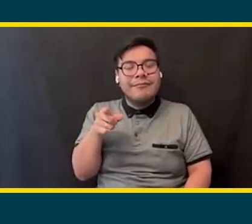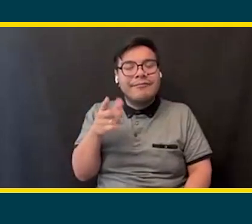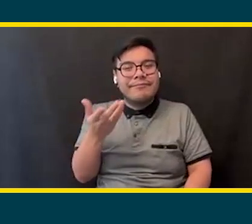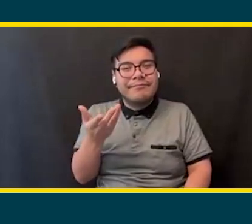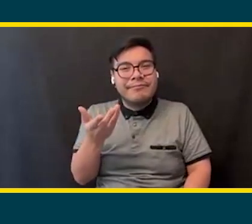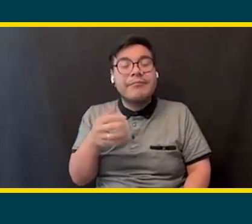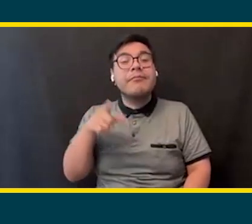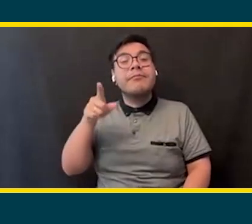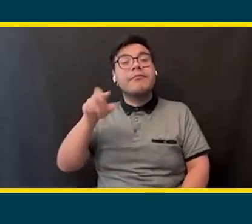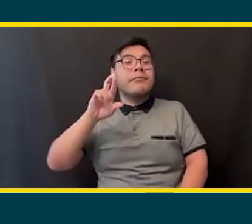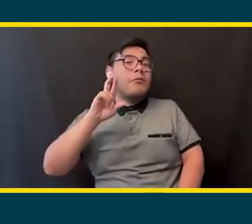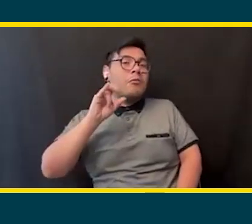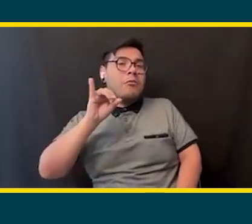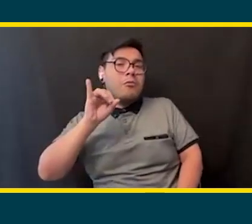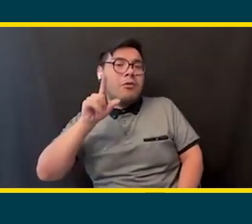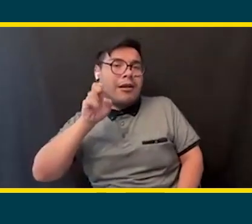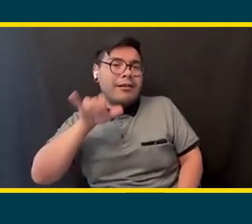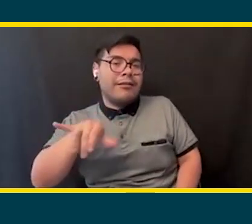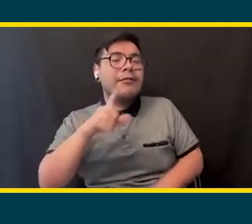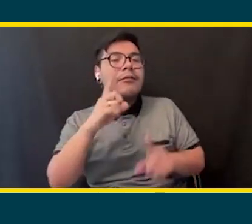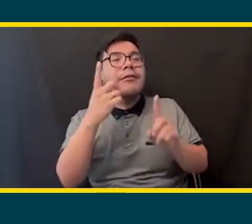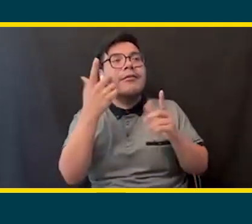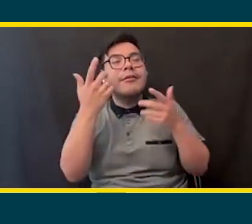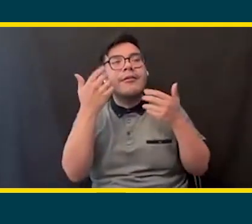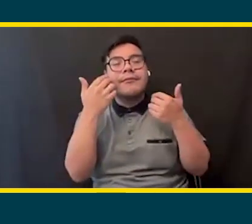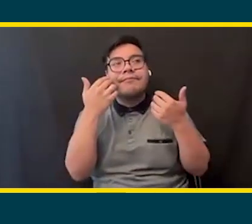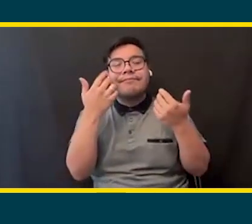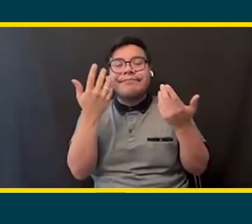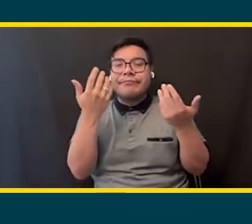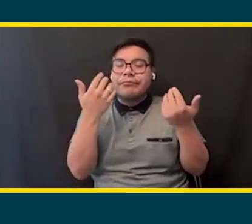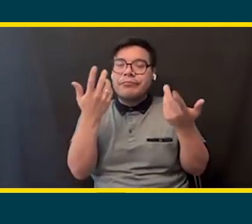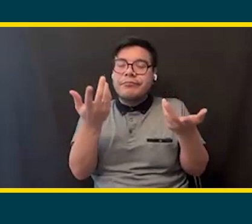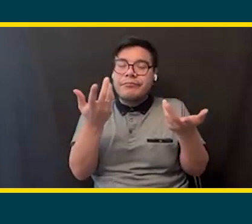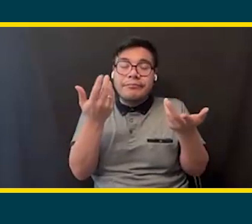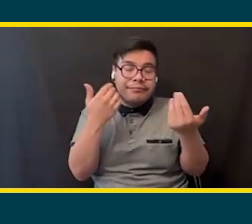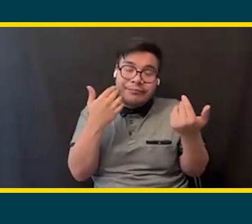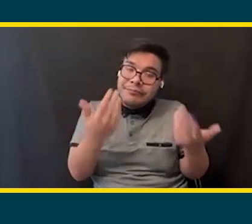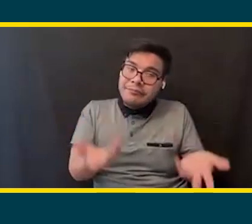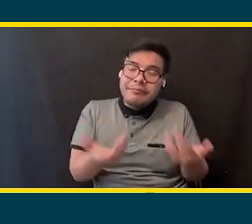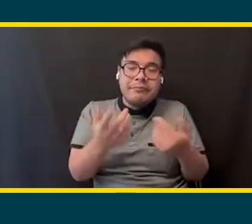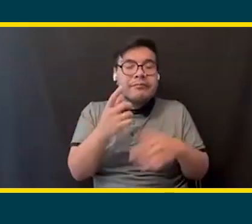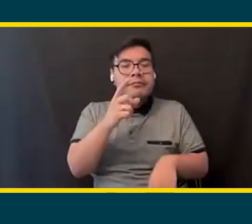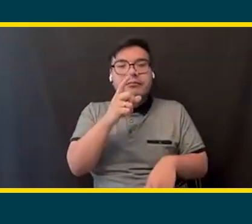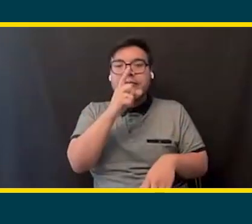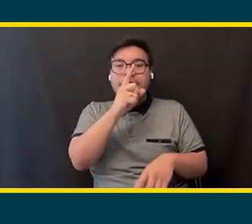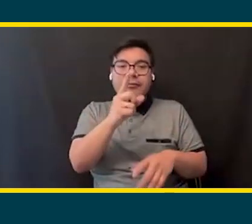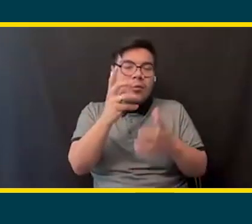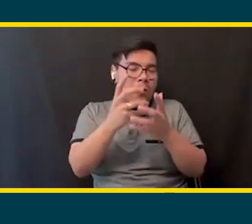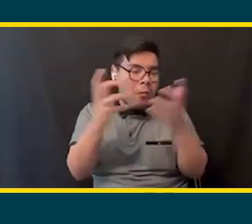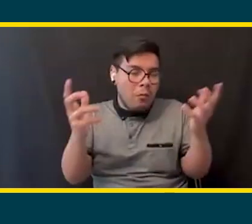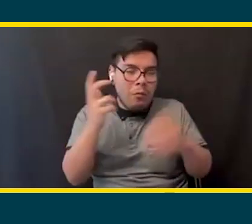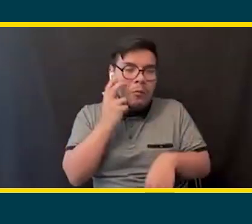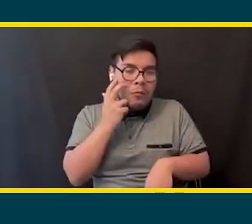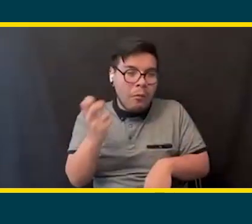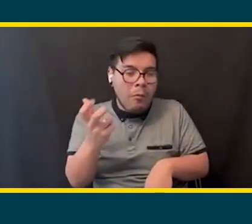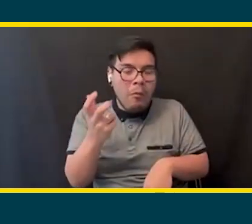This is Riley. I'm not sure exactly. I think just because there's so much doubt and people so